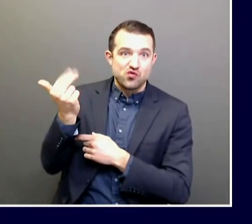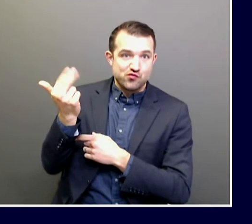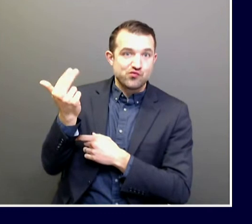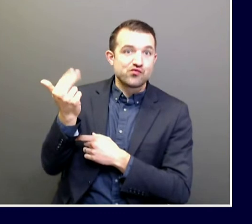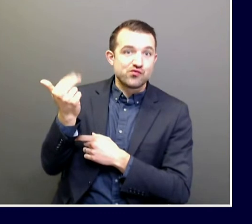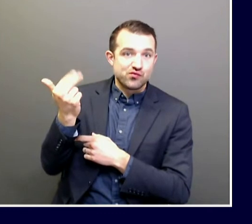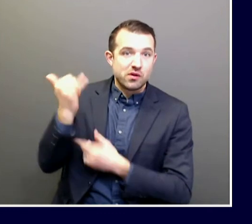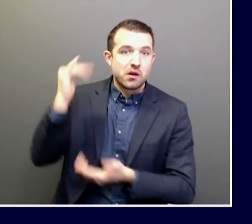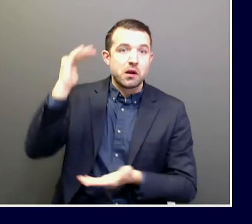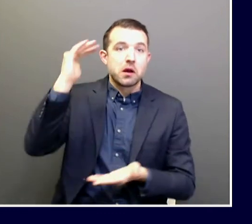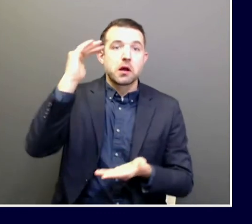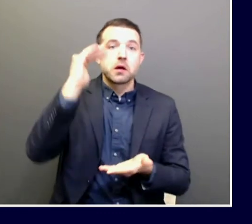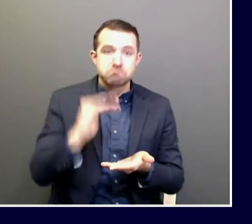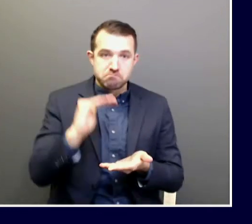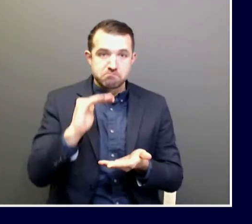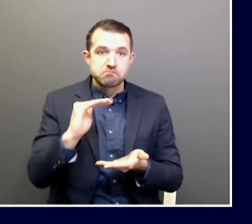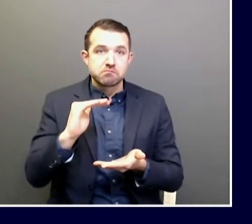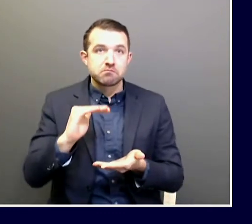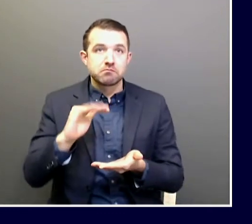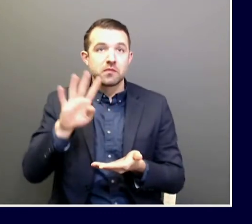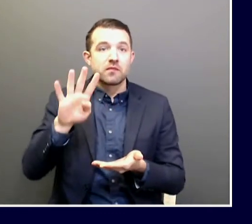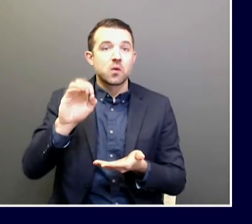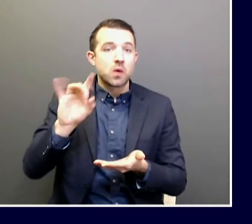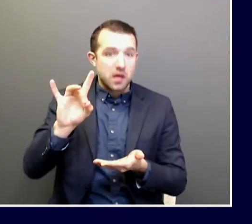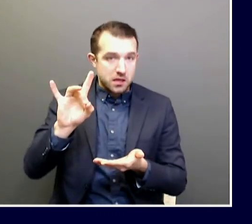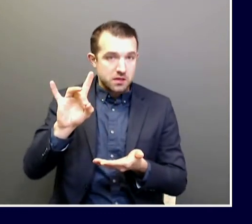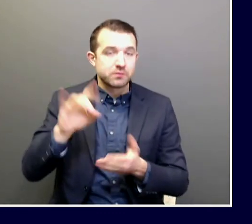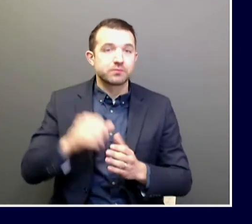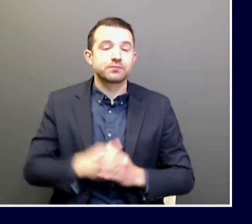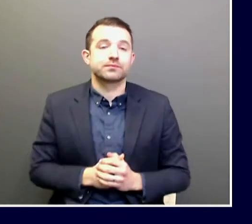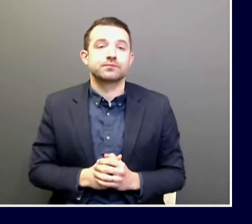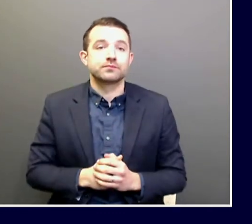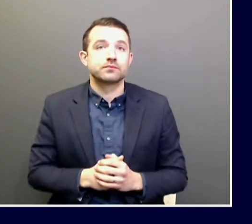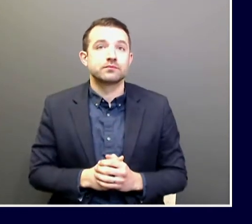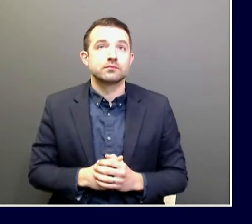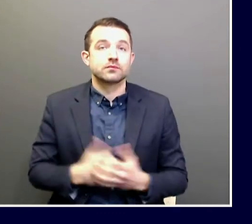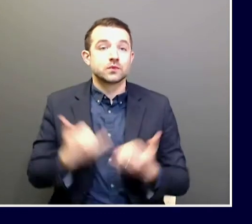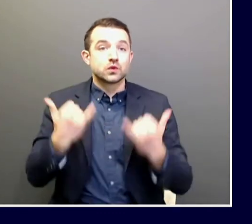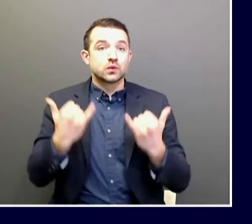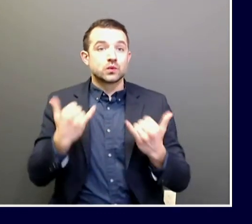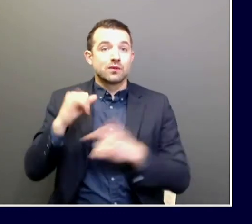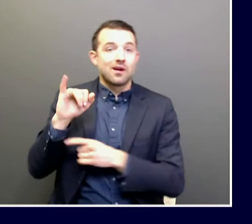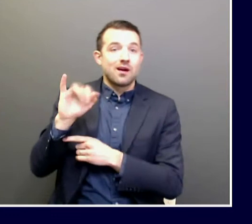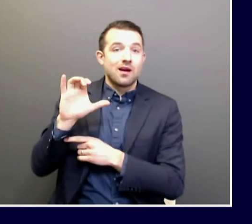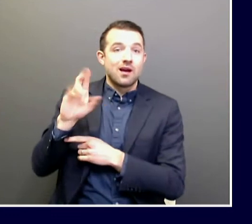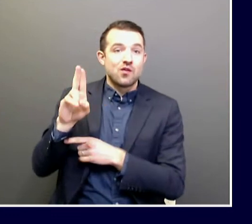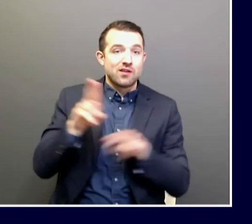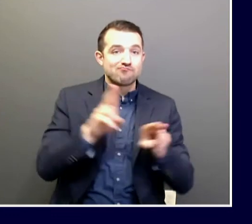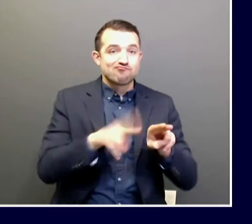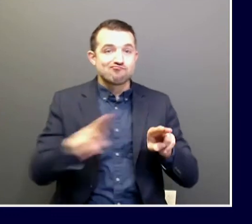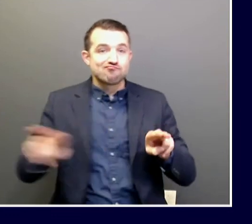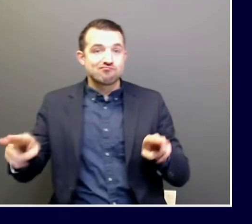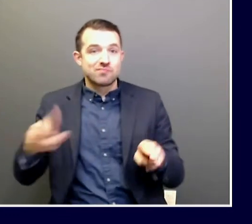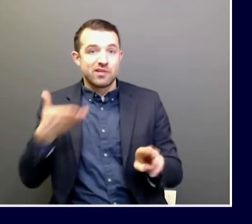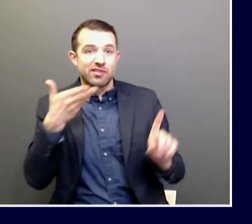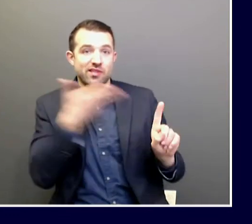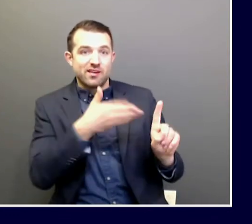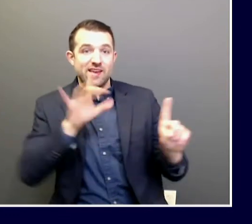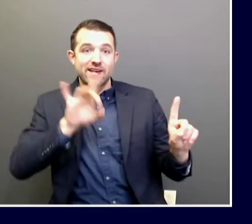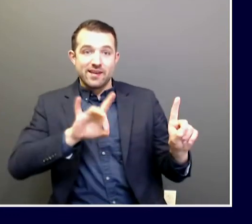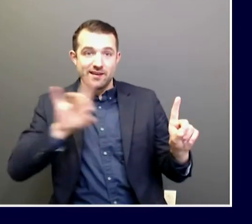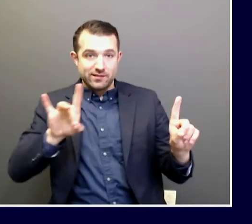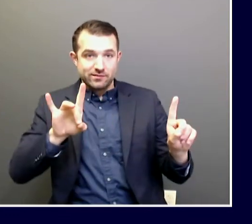in the state, there are 88 people who are in a critical care unit bed with COVID-19, whereas 2 weeks